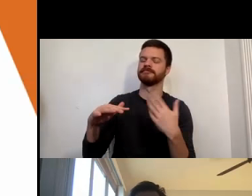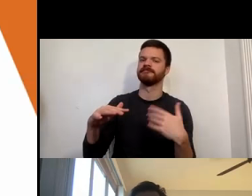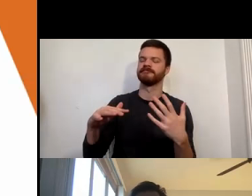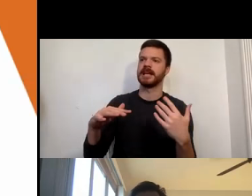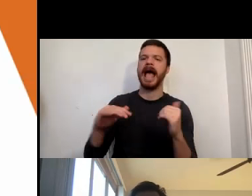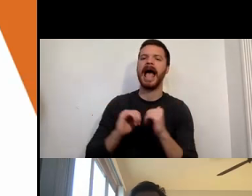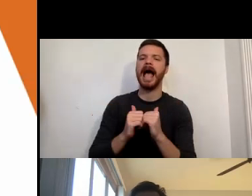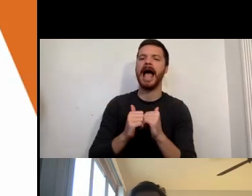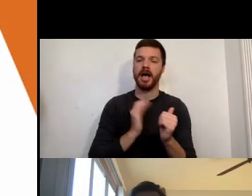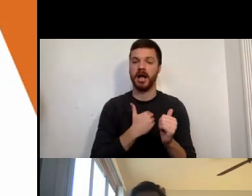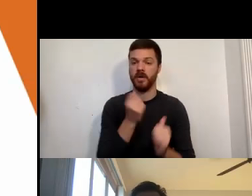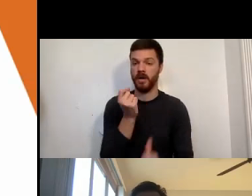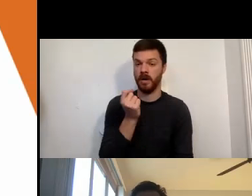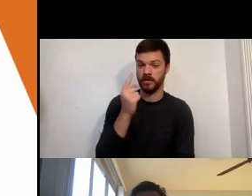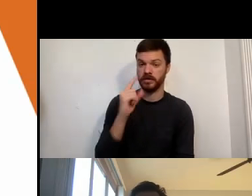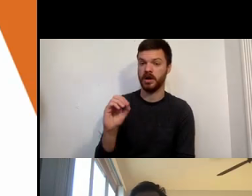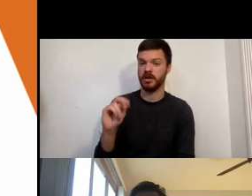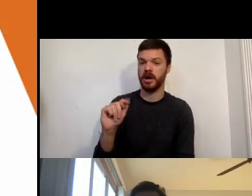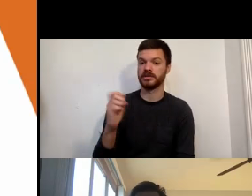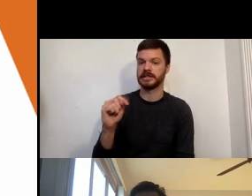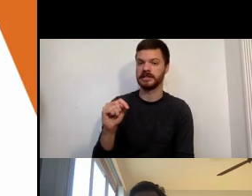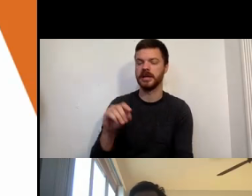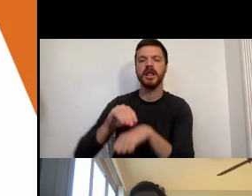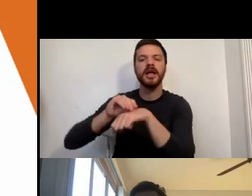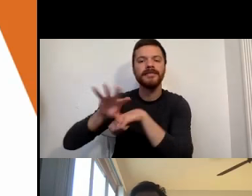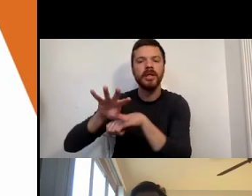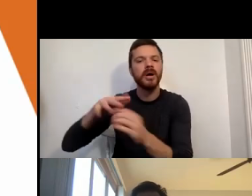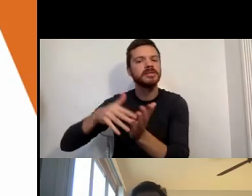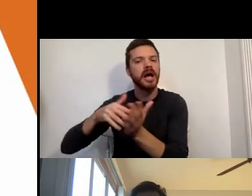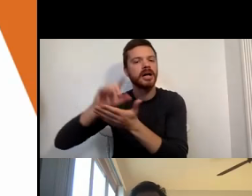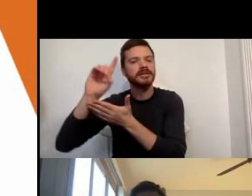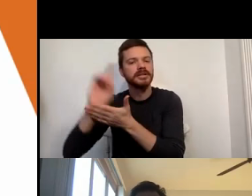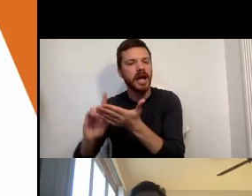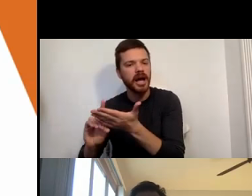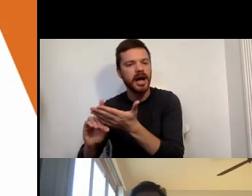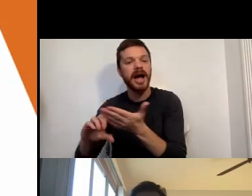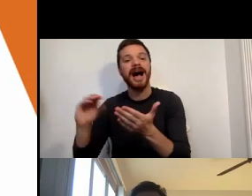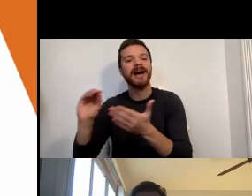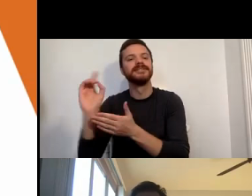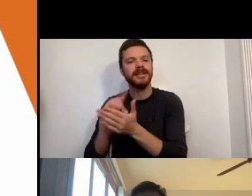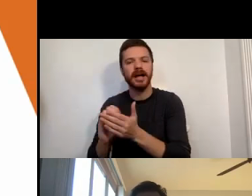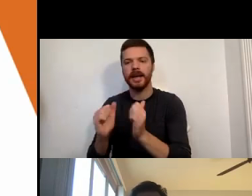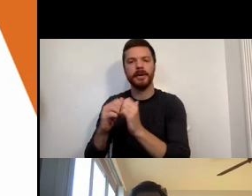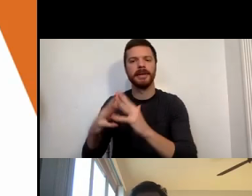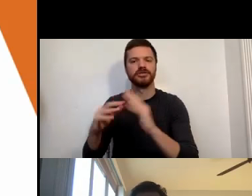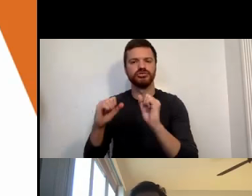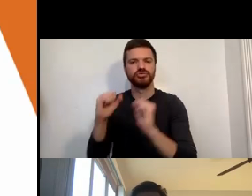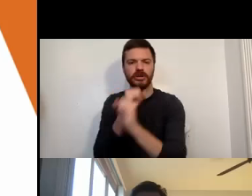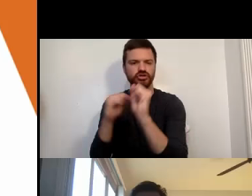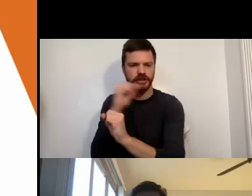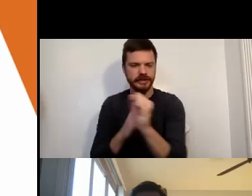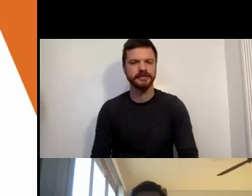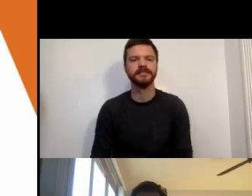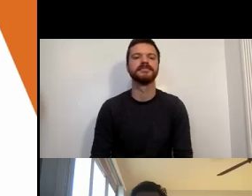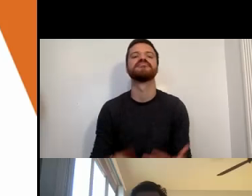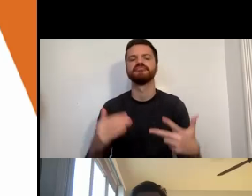our understanding of context to inform study designs and also design implementation strategies. We heard a